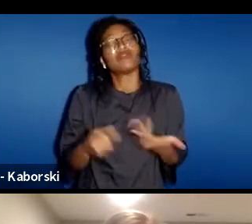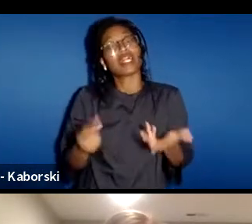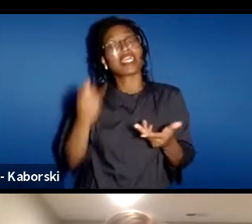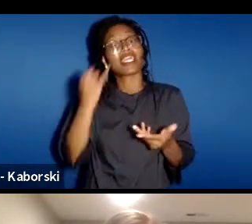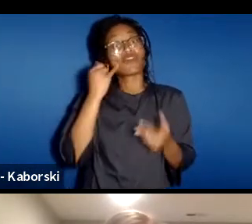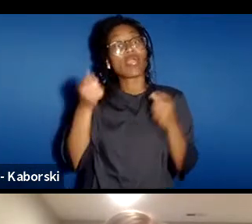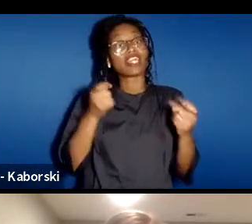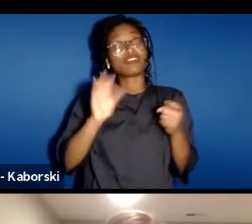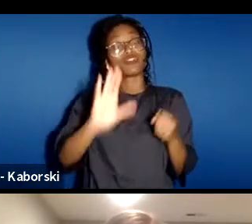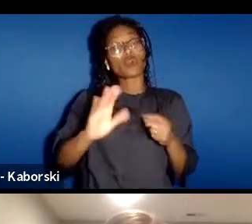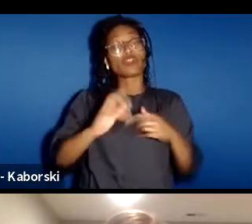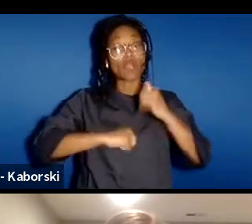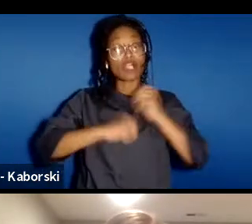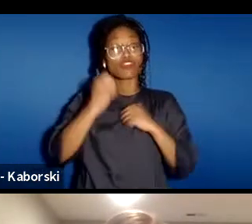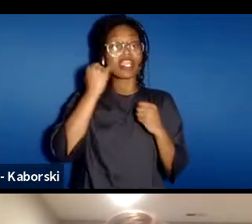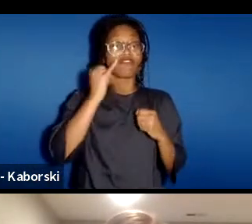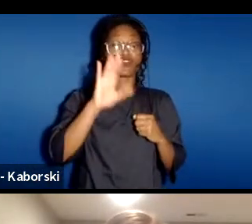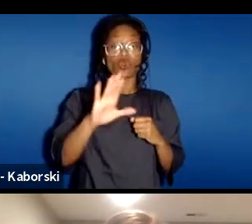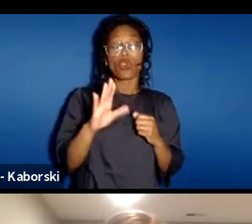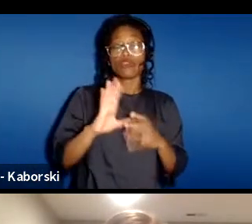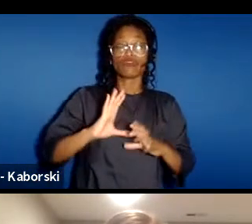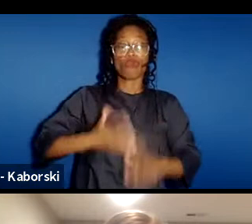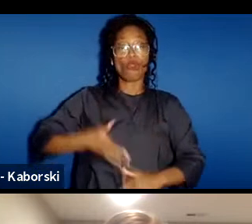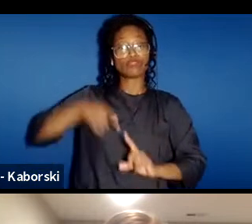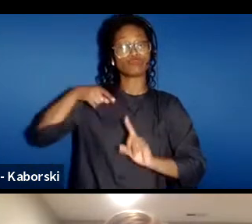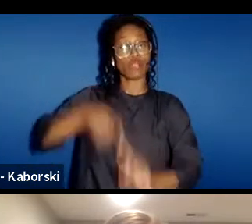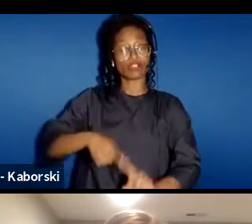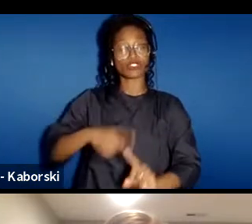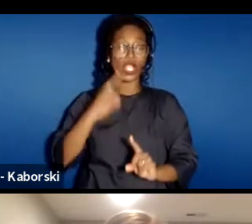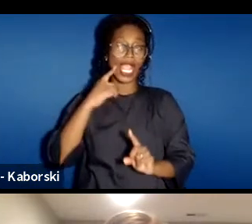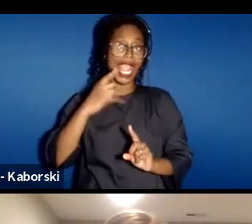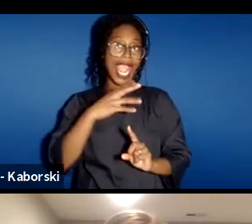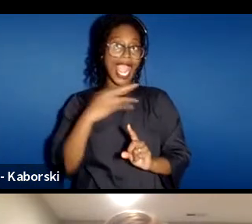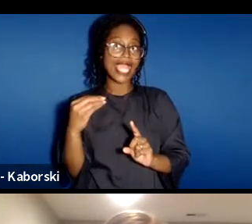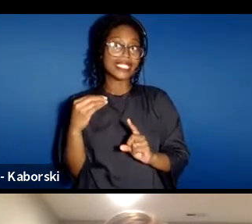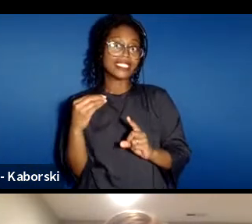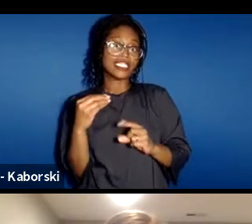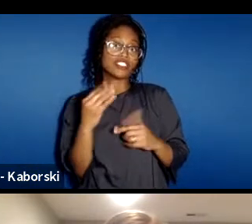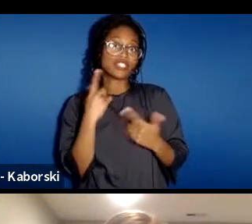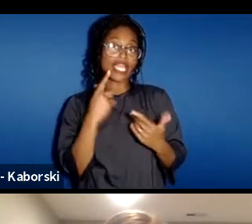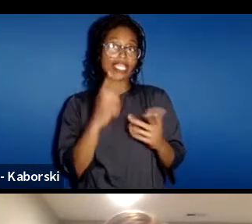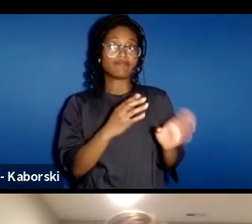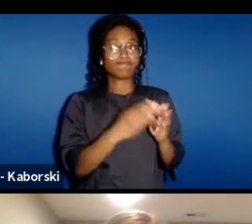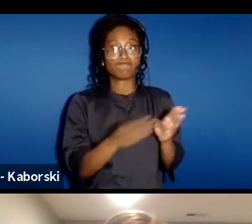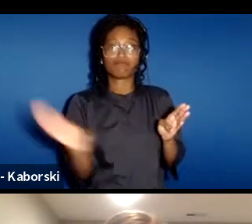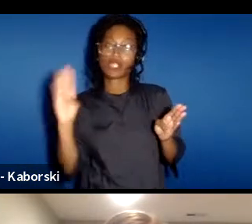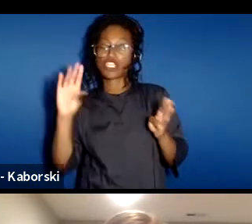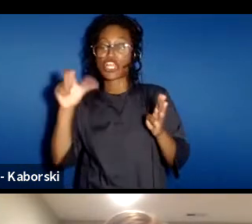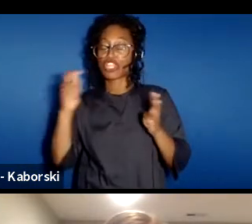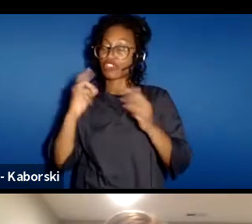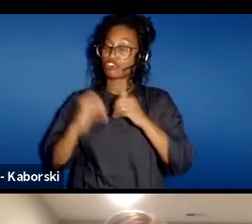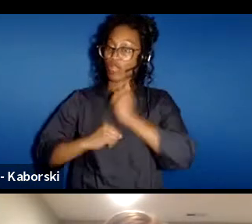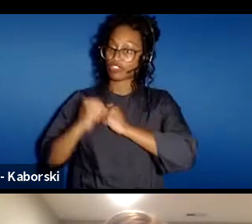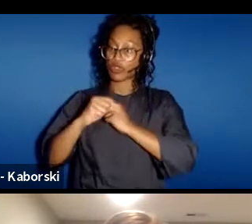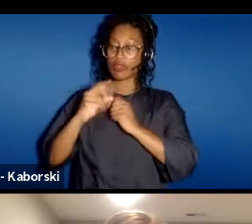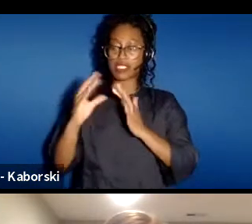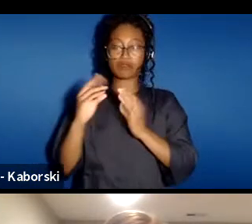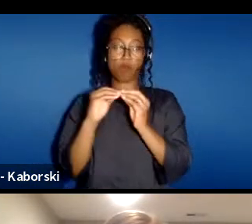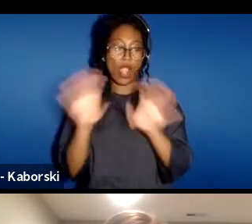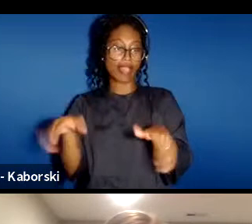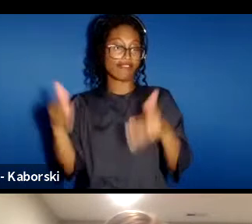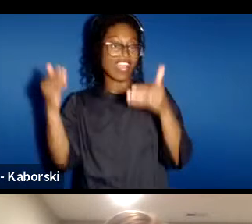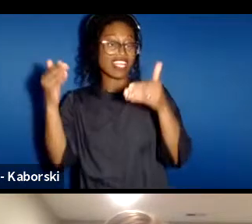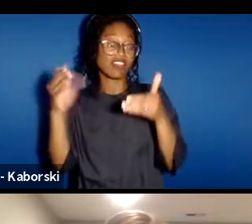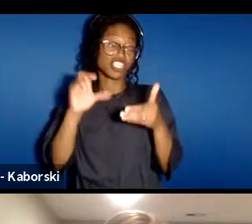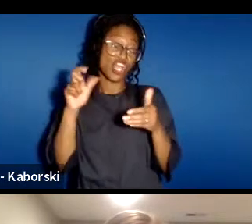So if you move away from your core structure and move into a different structure that's a little bit more elevated in some way, that's another way you can do